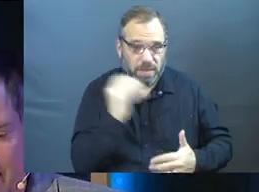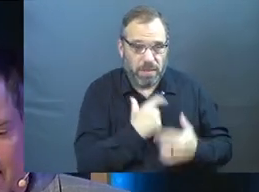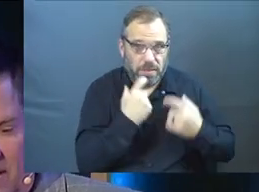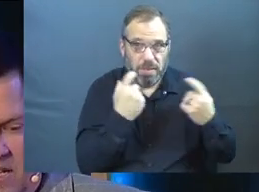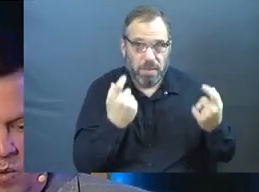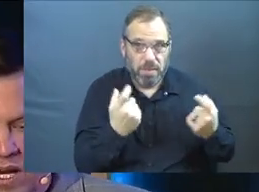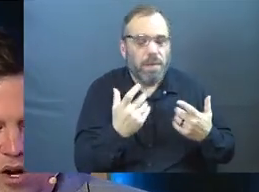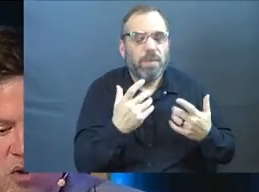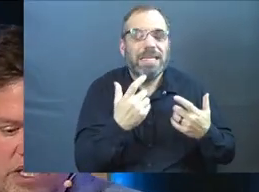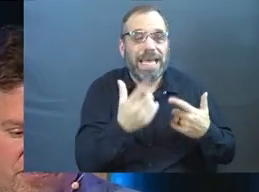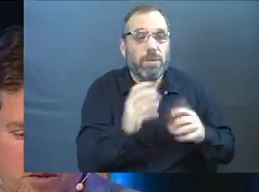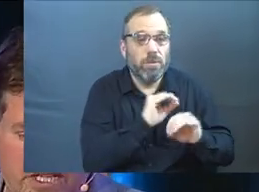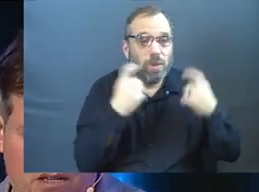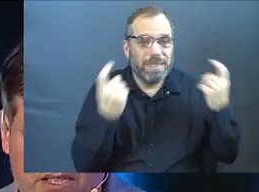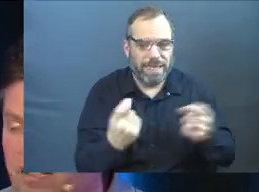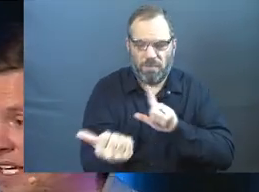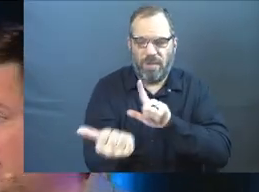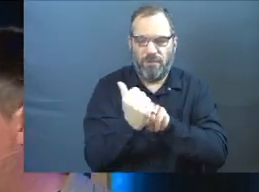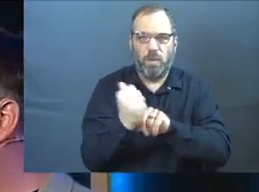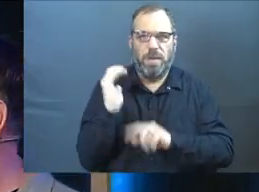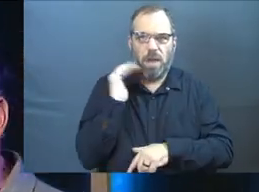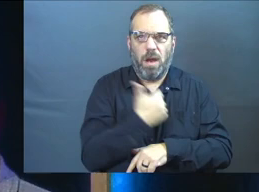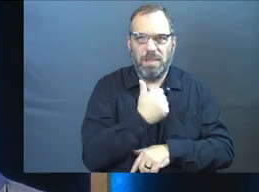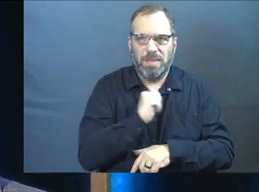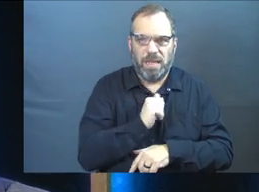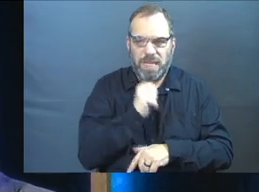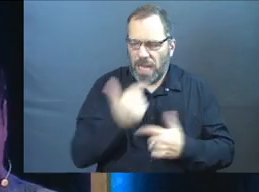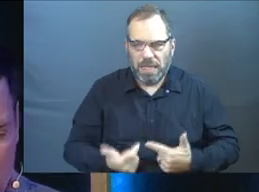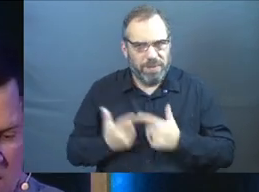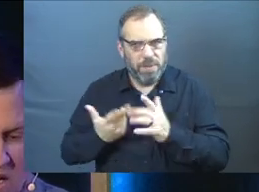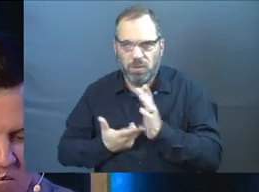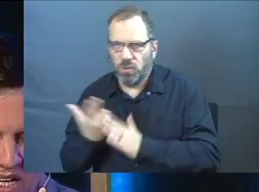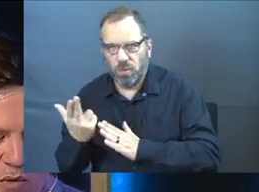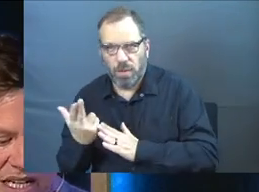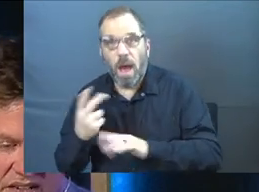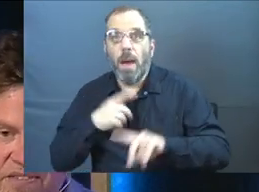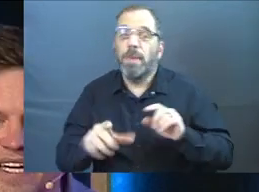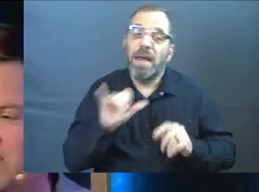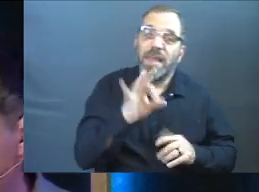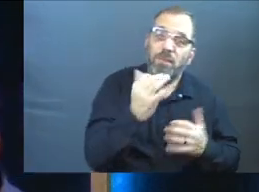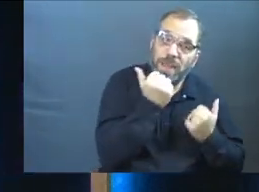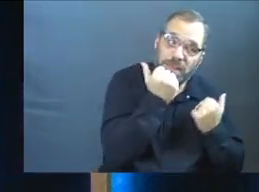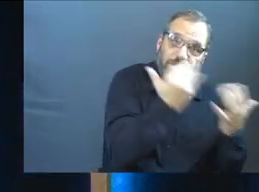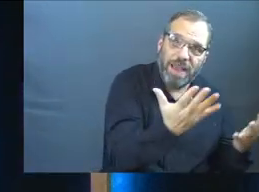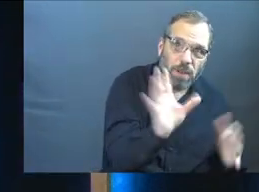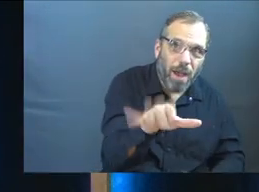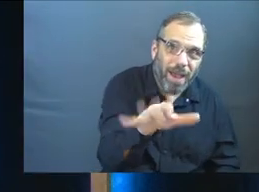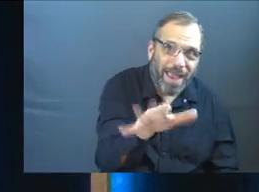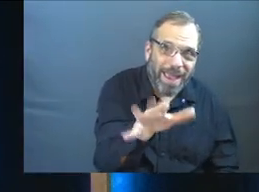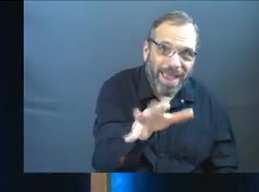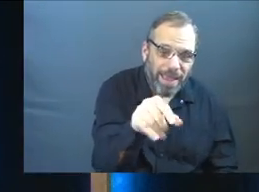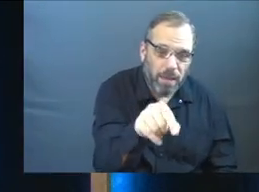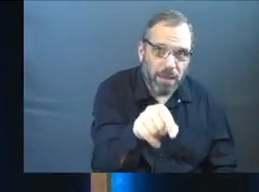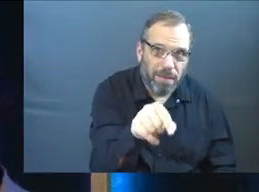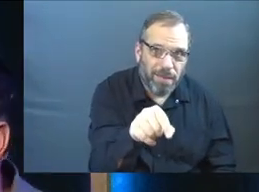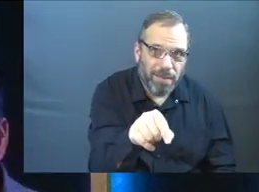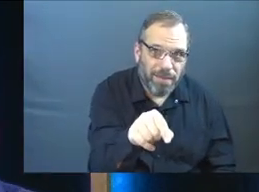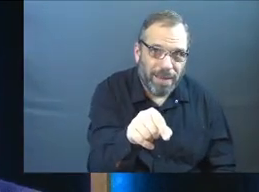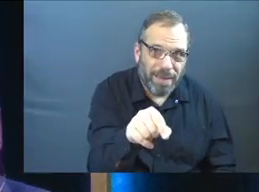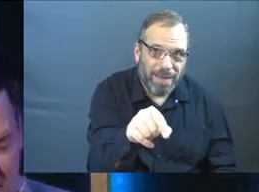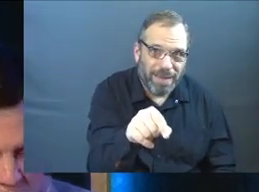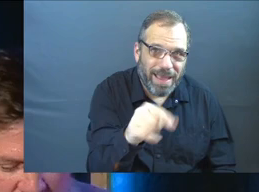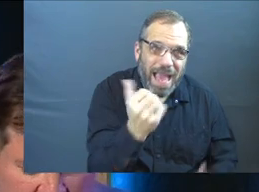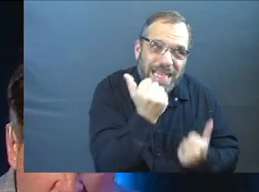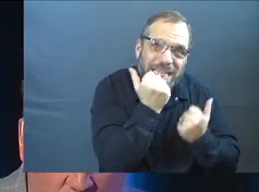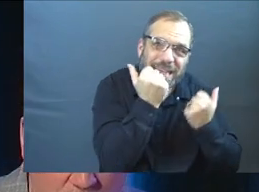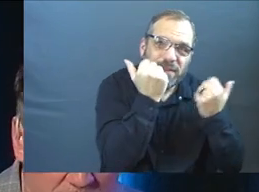no sin, we are only fooling ourselves and not living in the truth. But if we confess, you see what God does? I want you